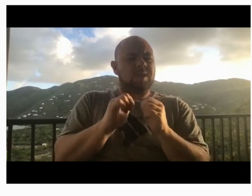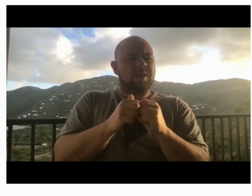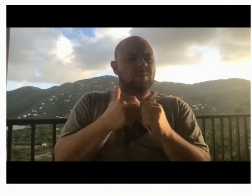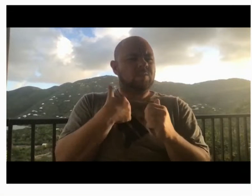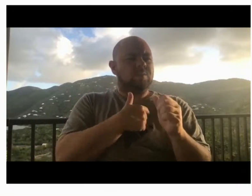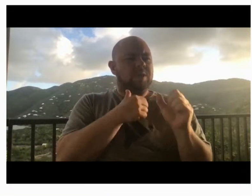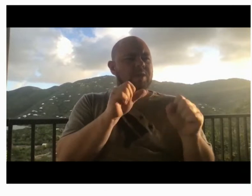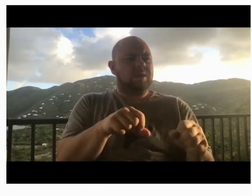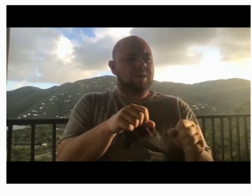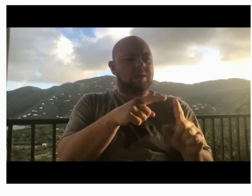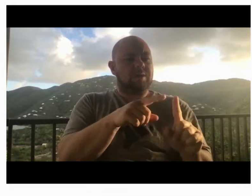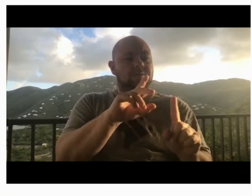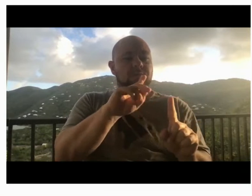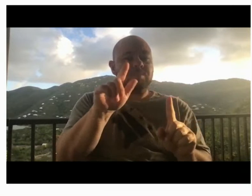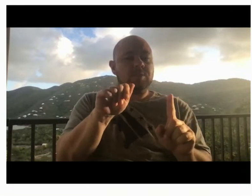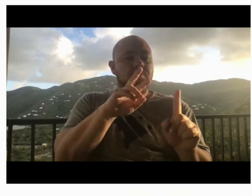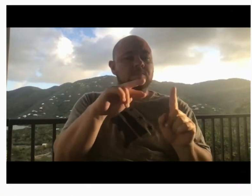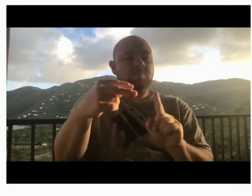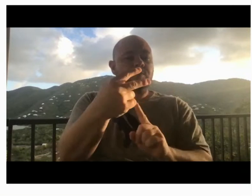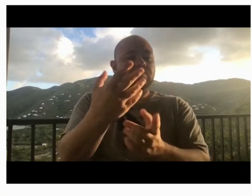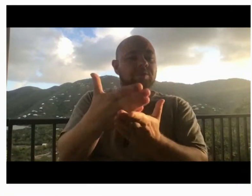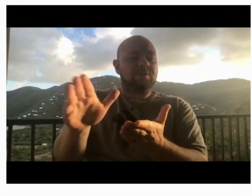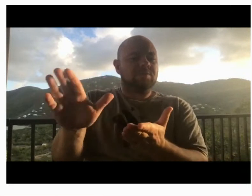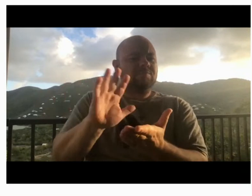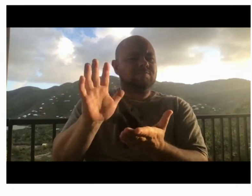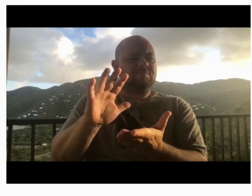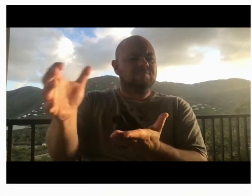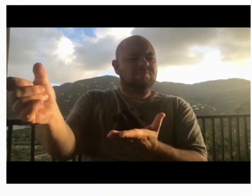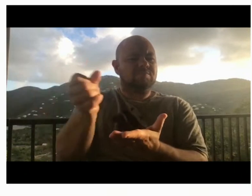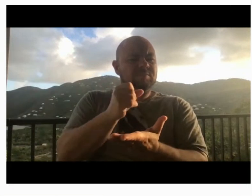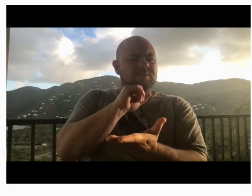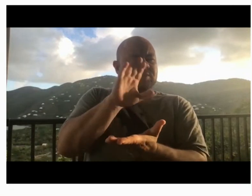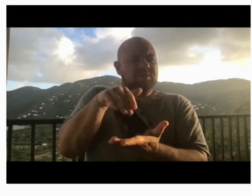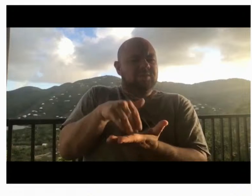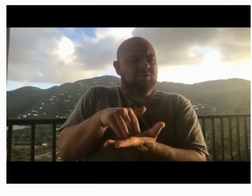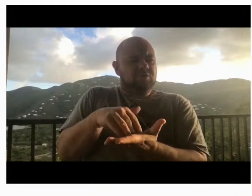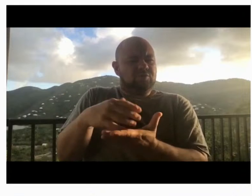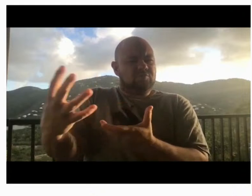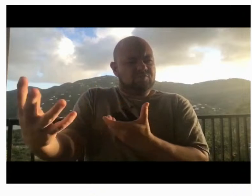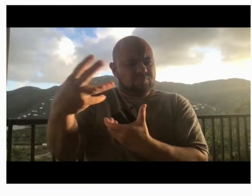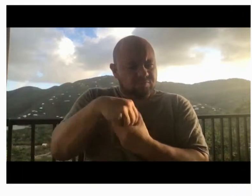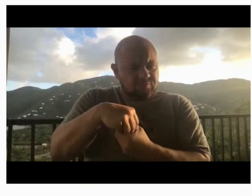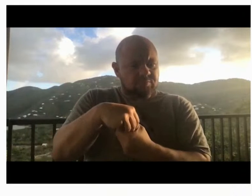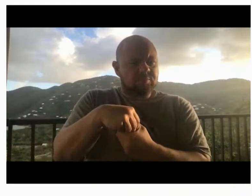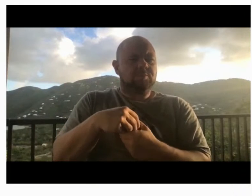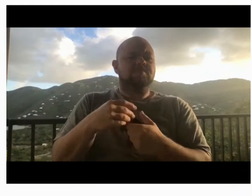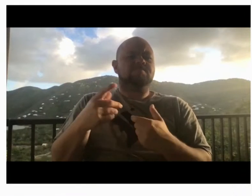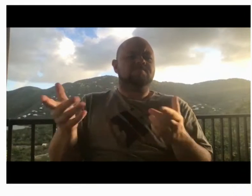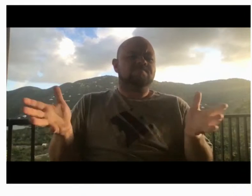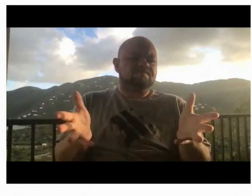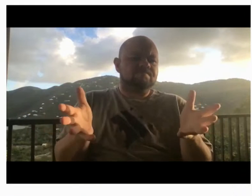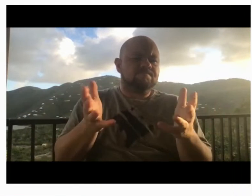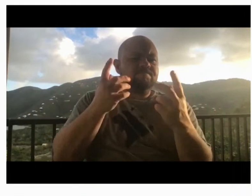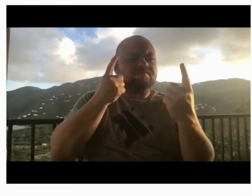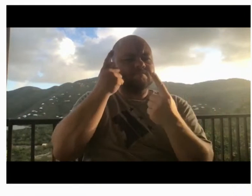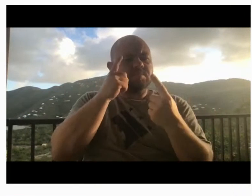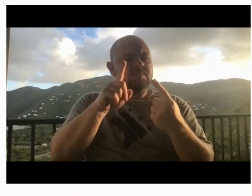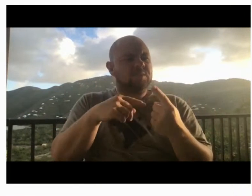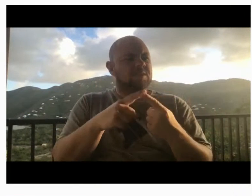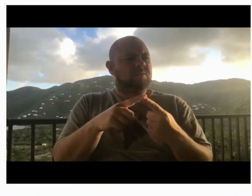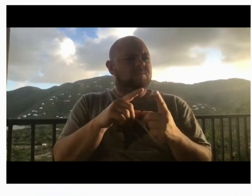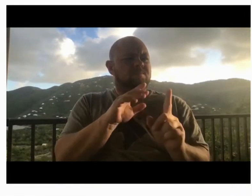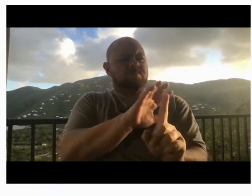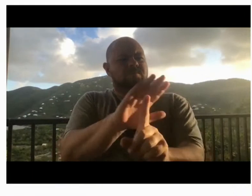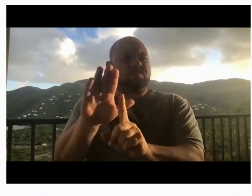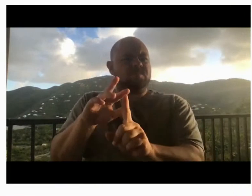we think about how we can use this disability perspective and not marginalize them, but center them,